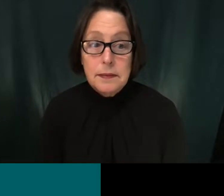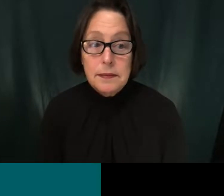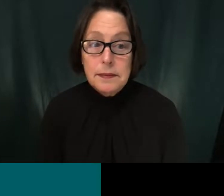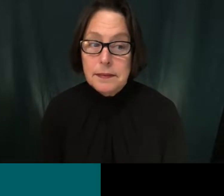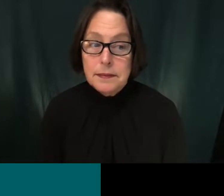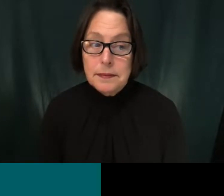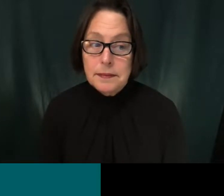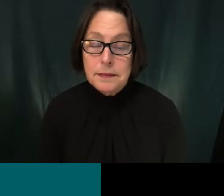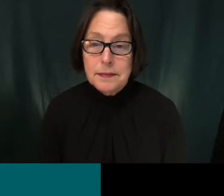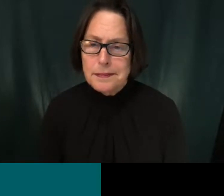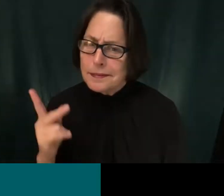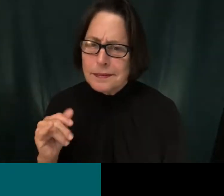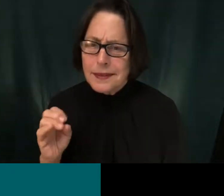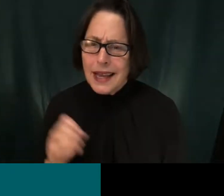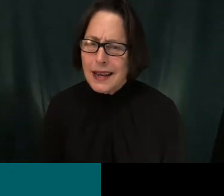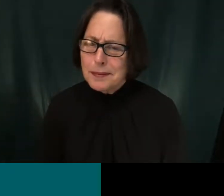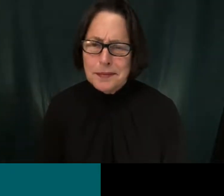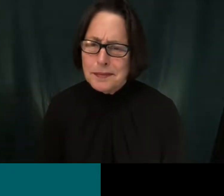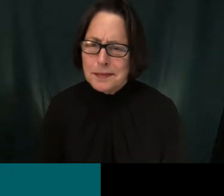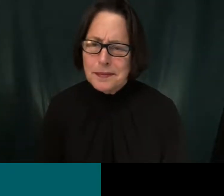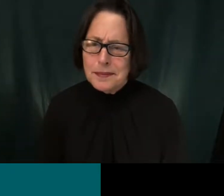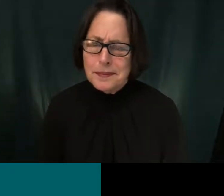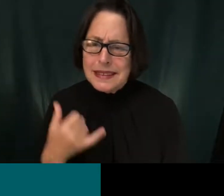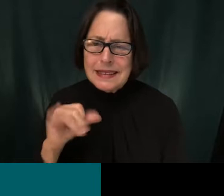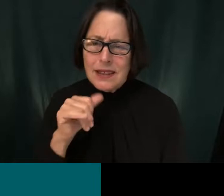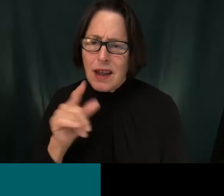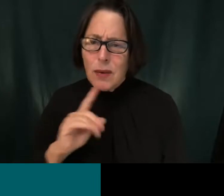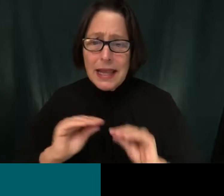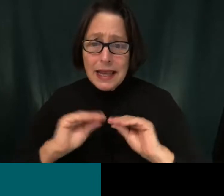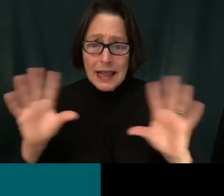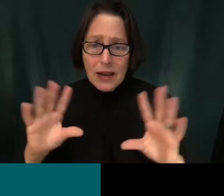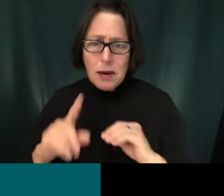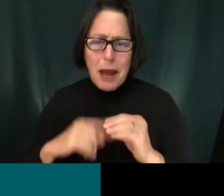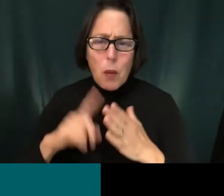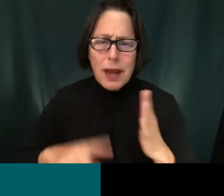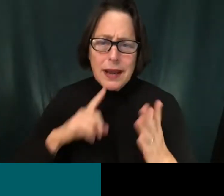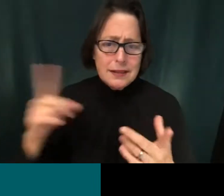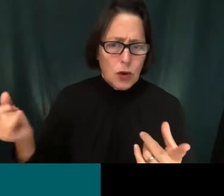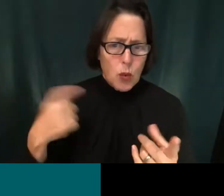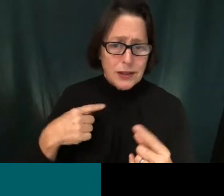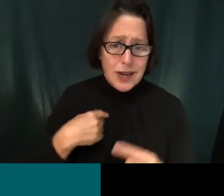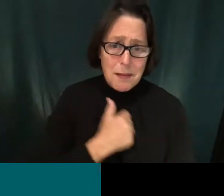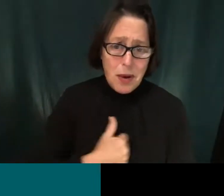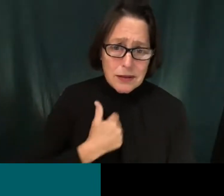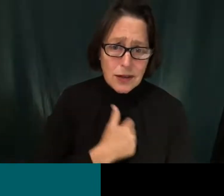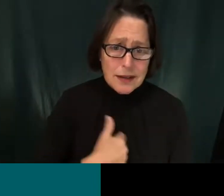Yeah, I guess I'm not quite sure of what your question is trying to get at, Dave. I apologize, but you know, I